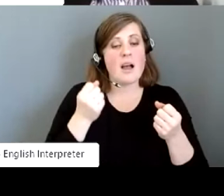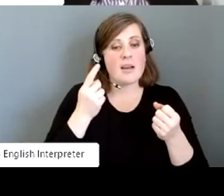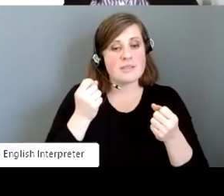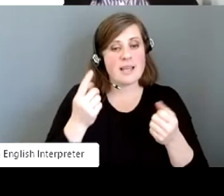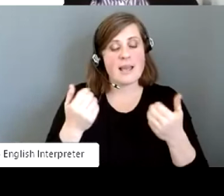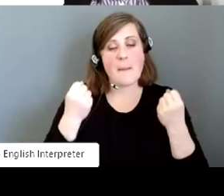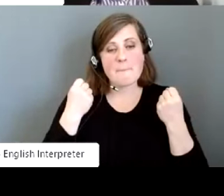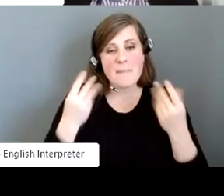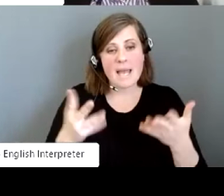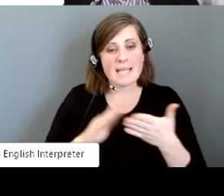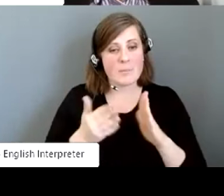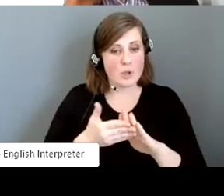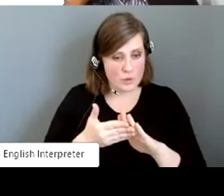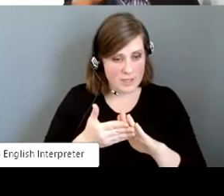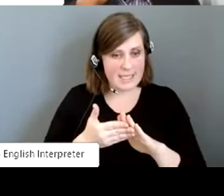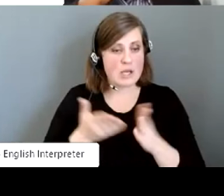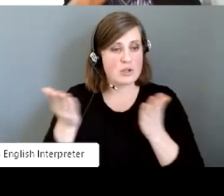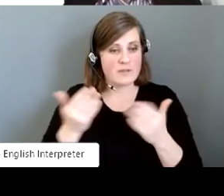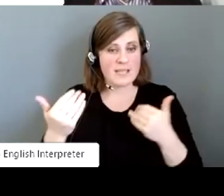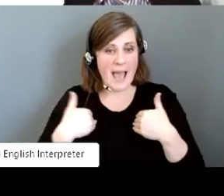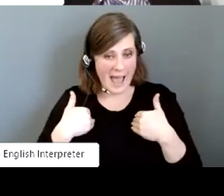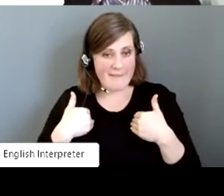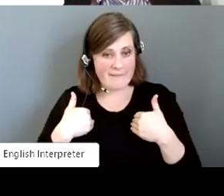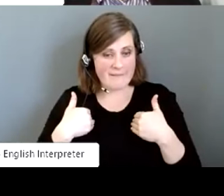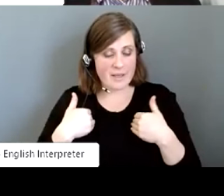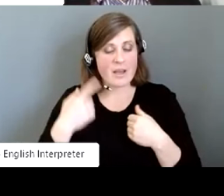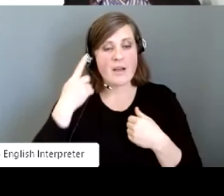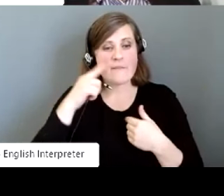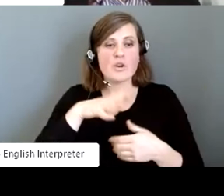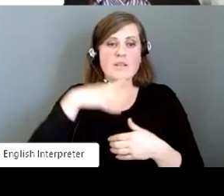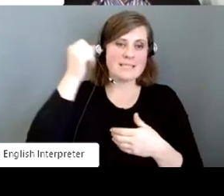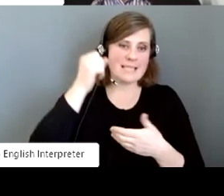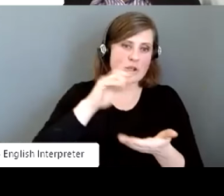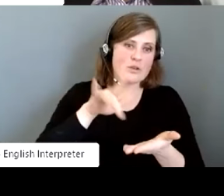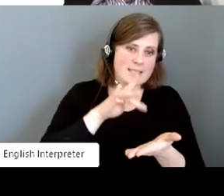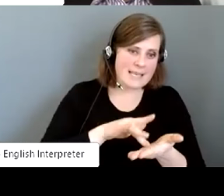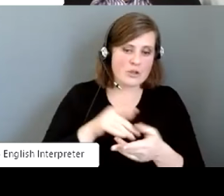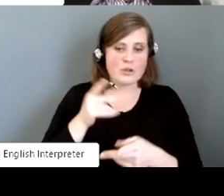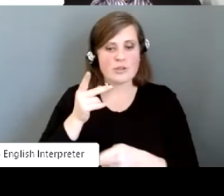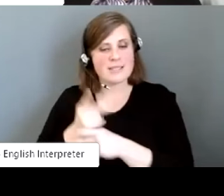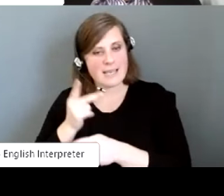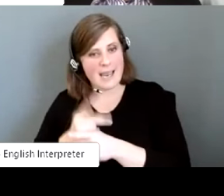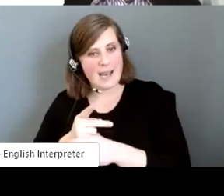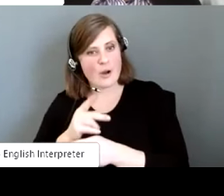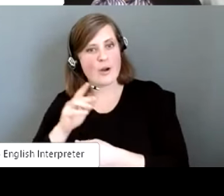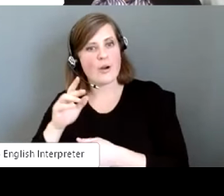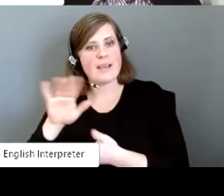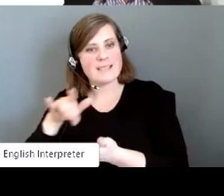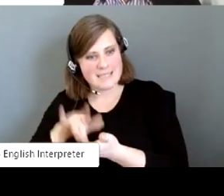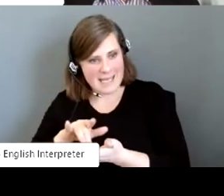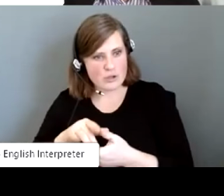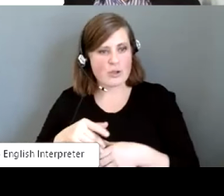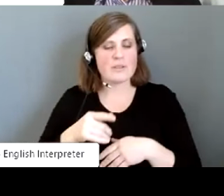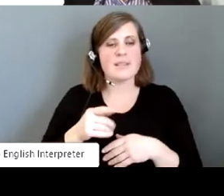are predominantly for Black neighborhoods, including senior centers, adult daycare centers, and caregiver support, which often